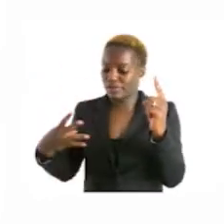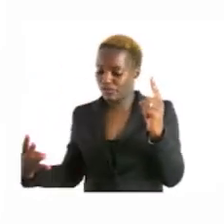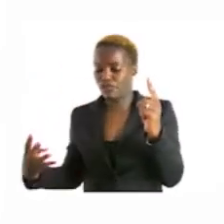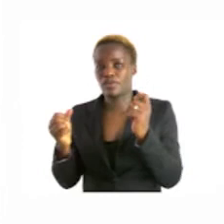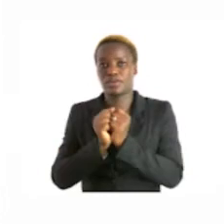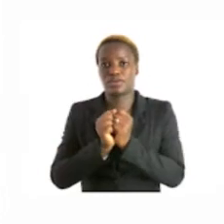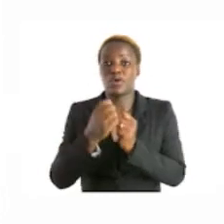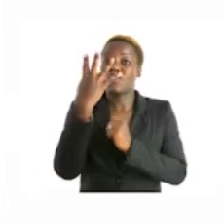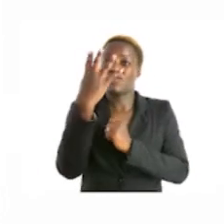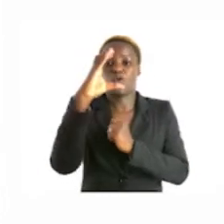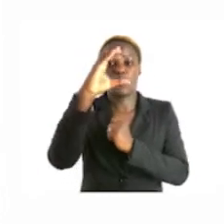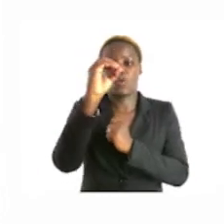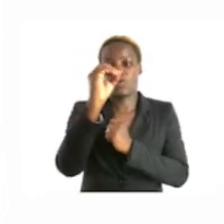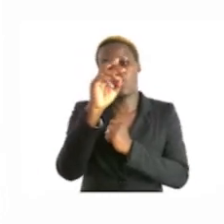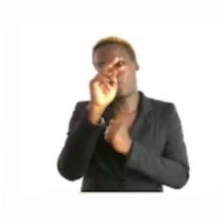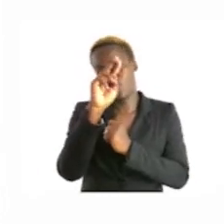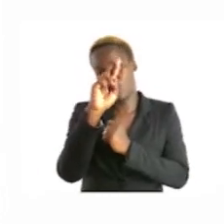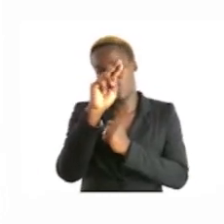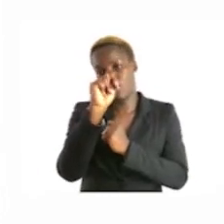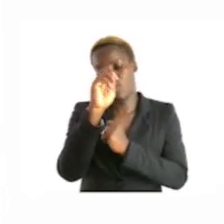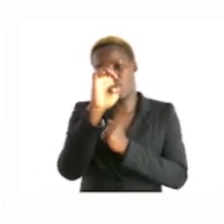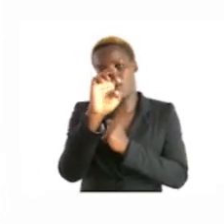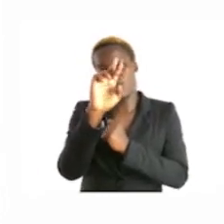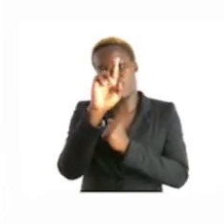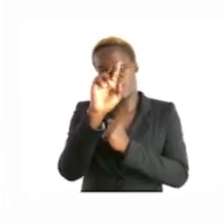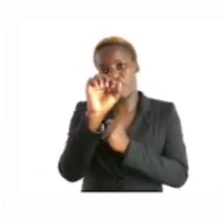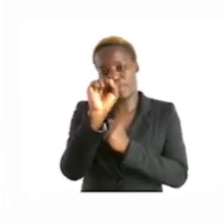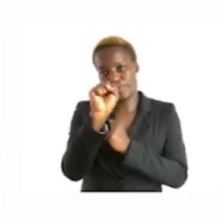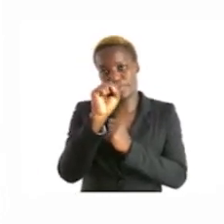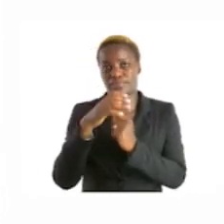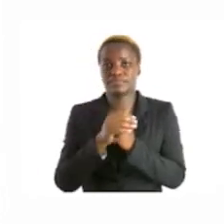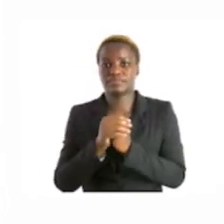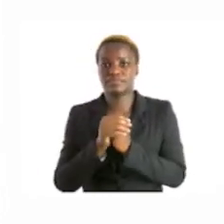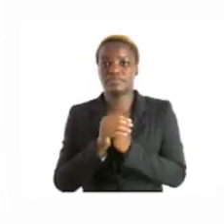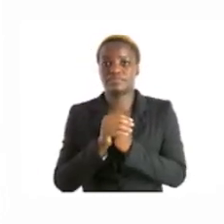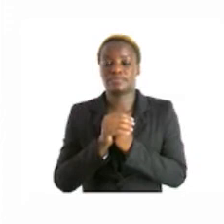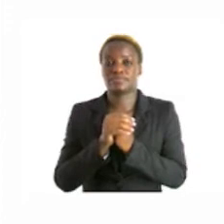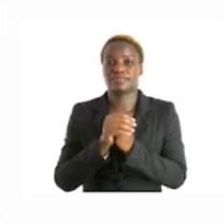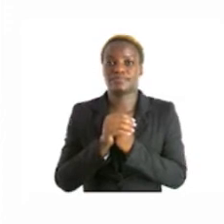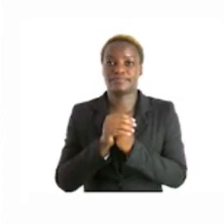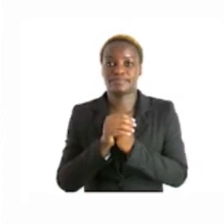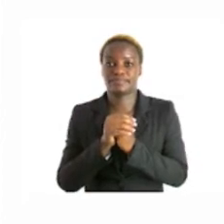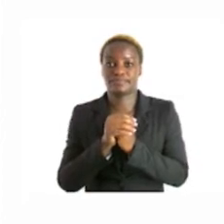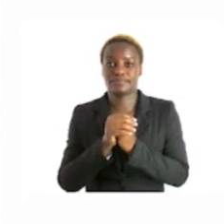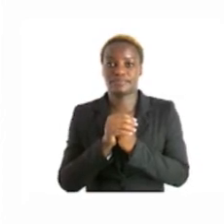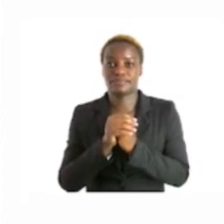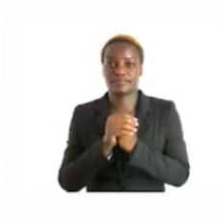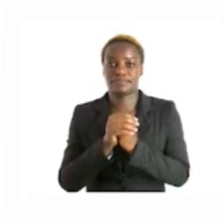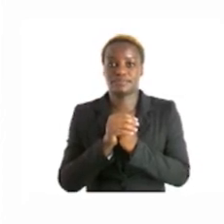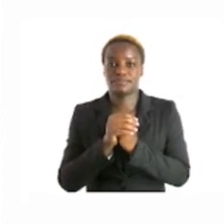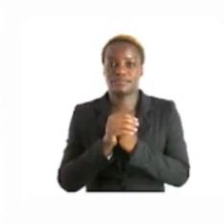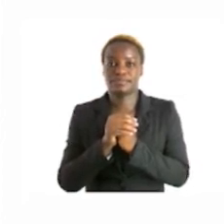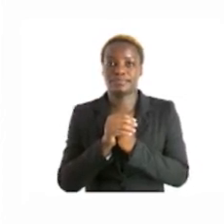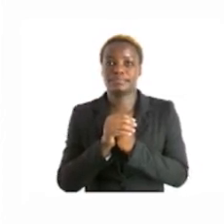words, the rectangular has 4 sides as well as the 4 corners. Now